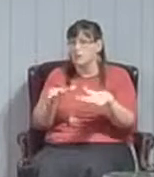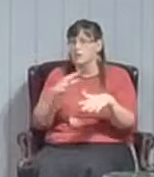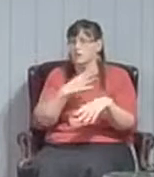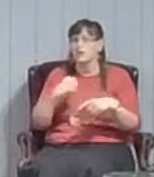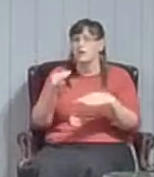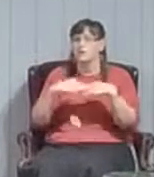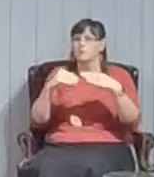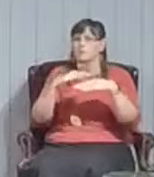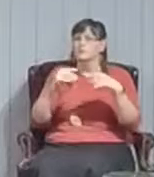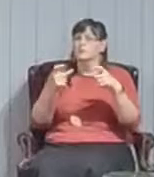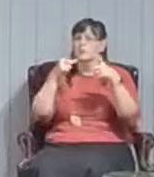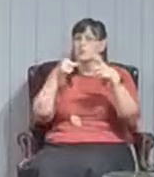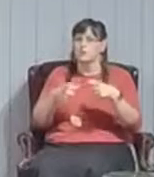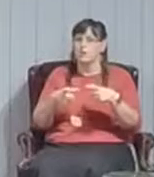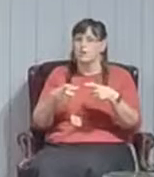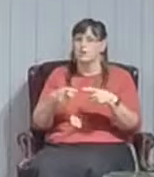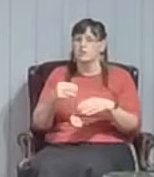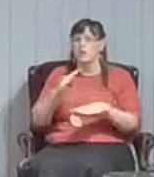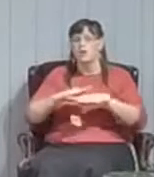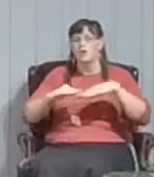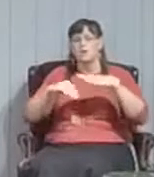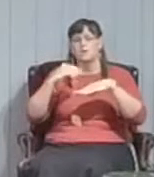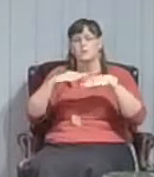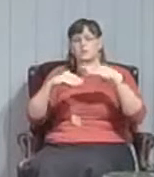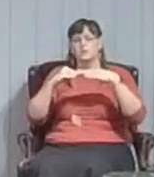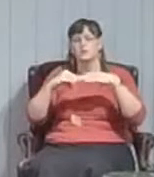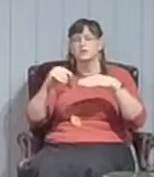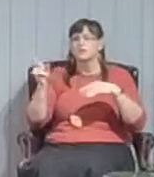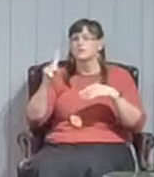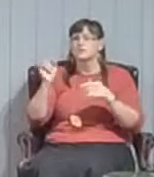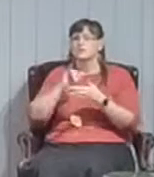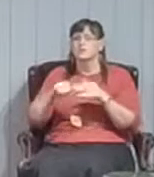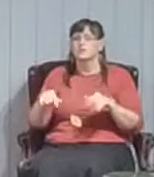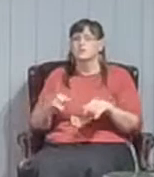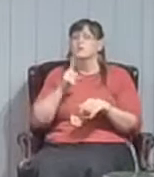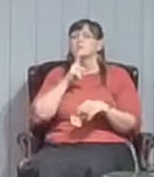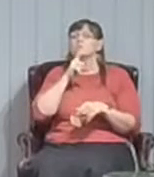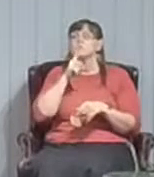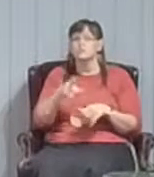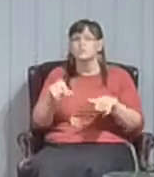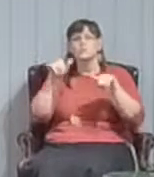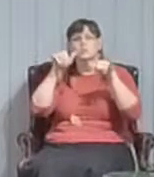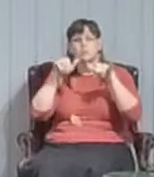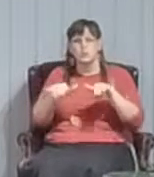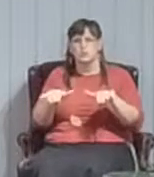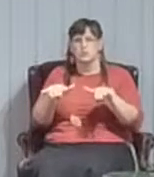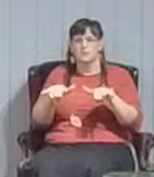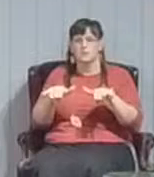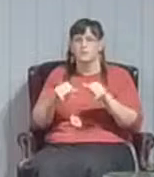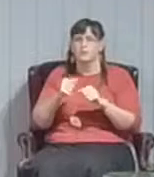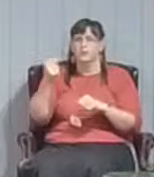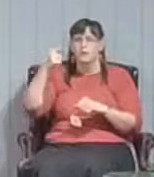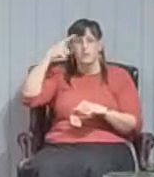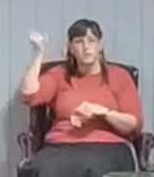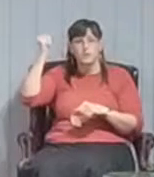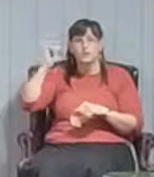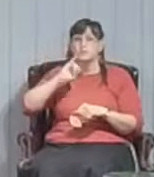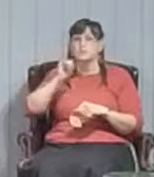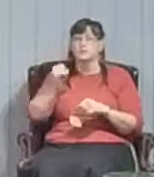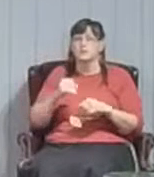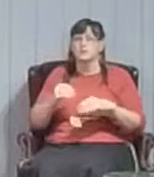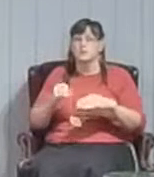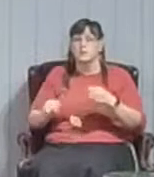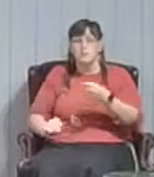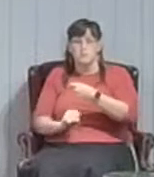building something that is certain and sure because it is